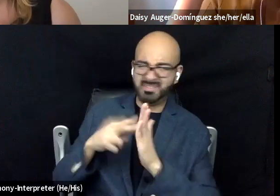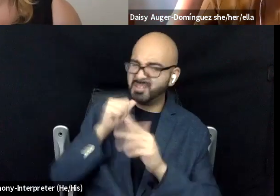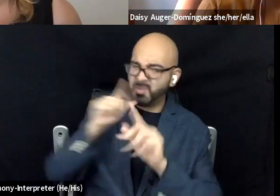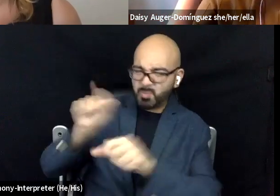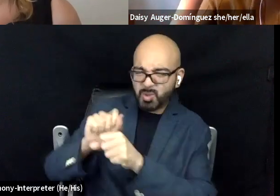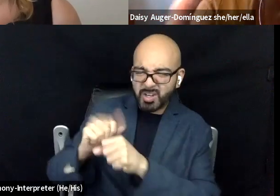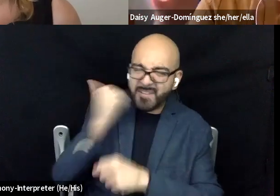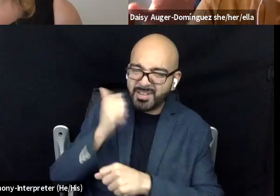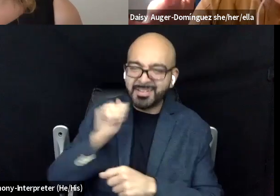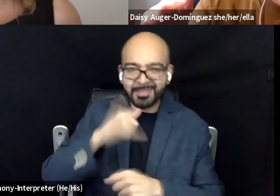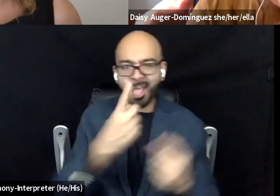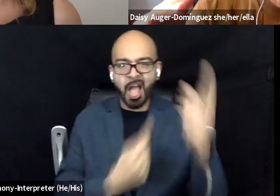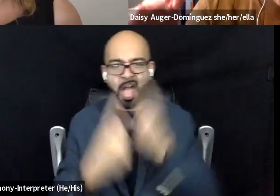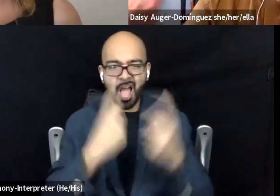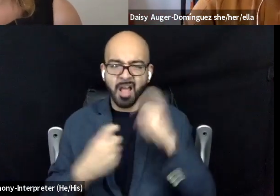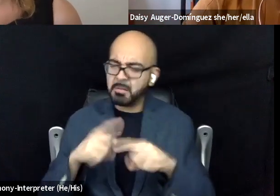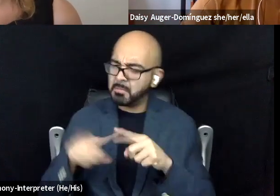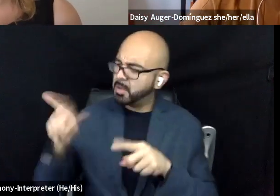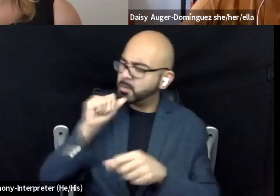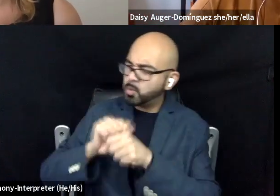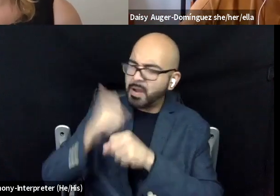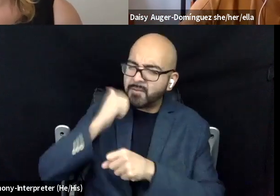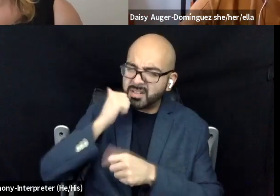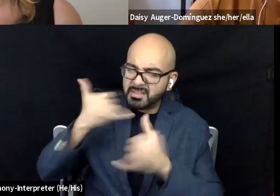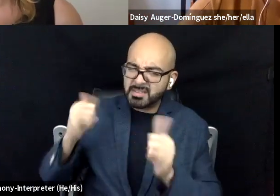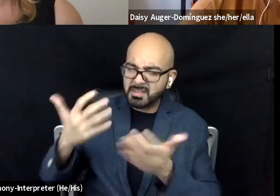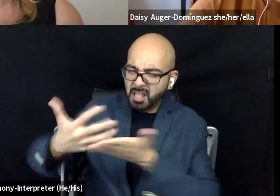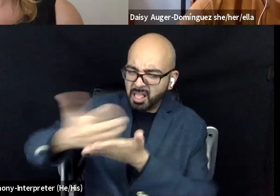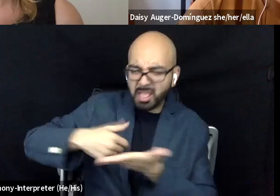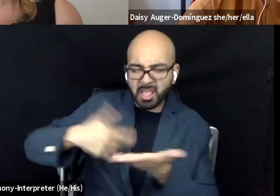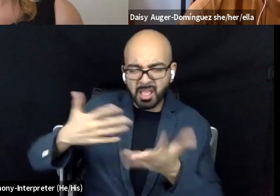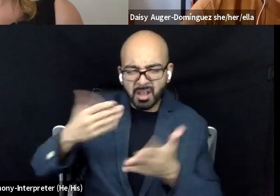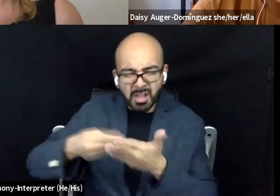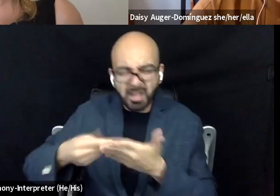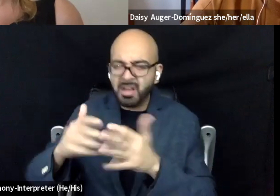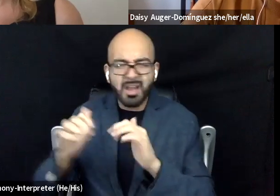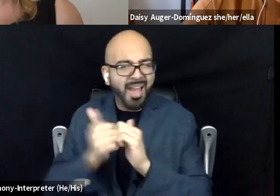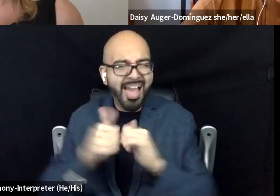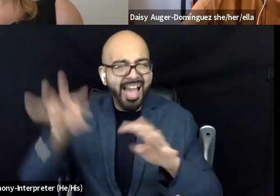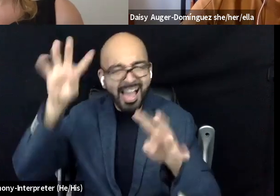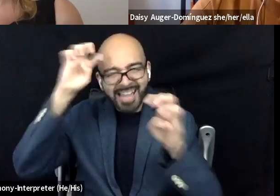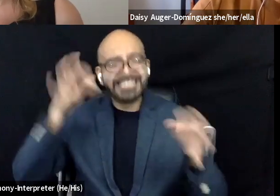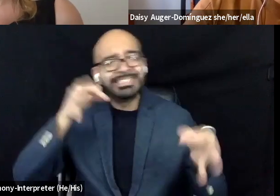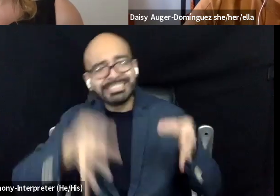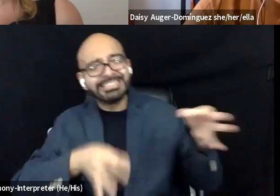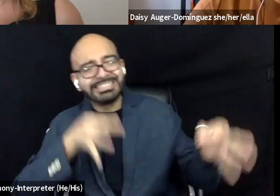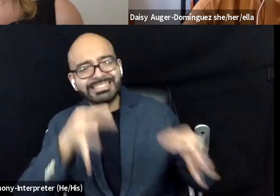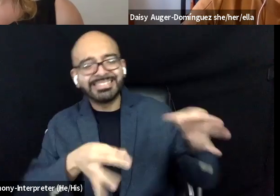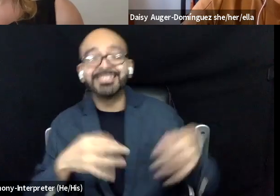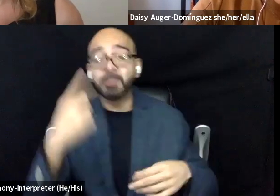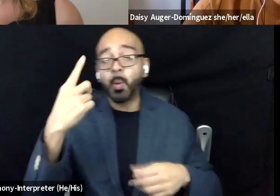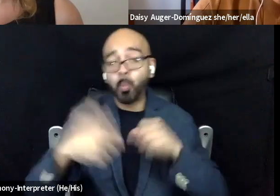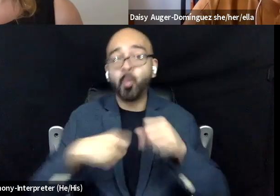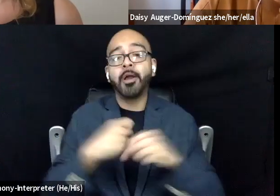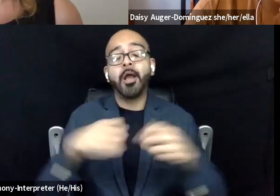you are still putting food on the table. And took a year off and really decompressed, traveled